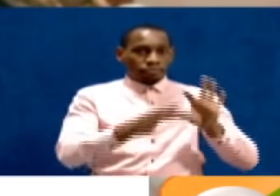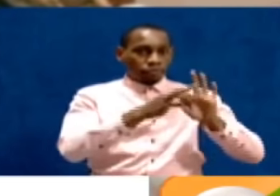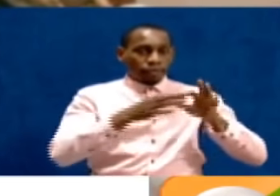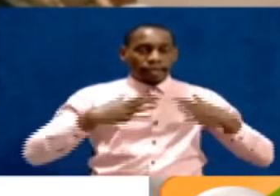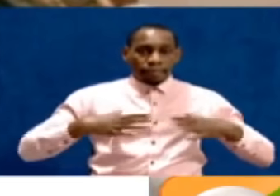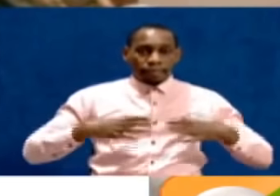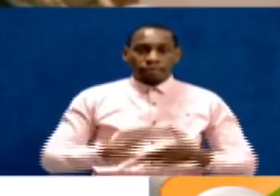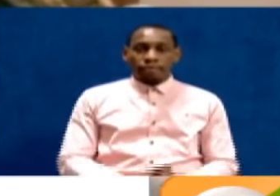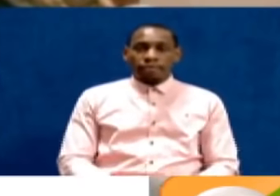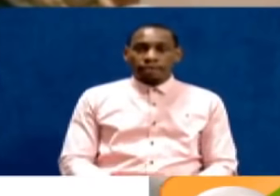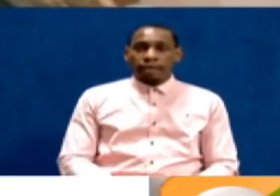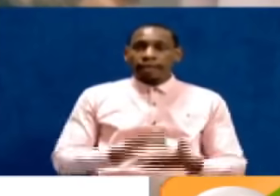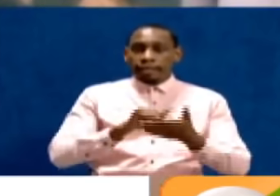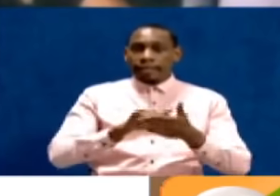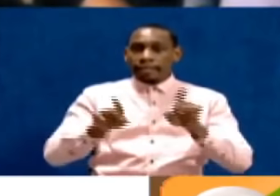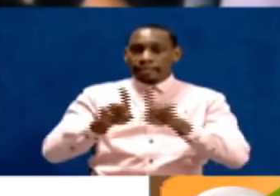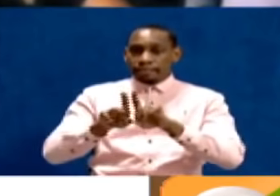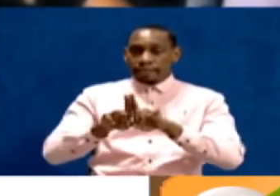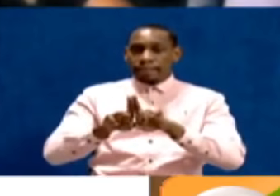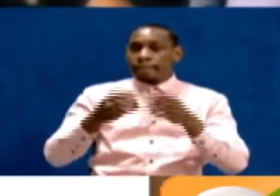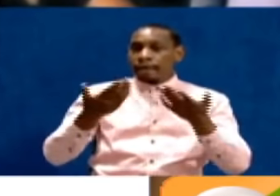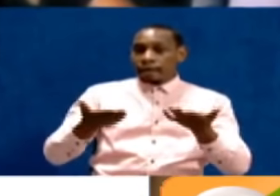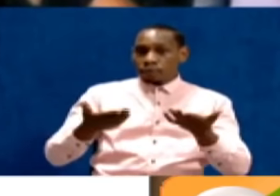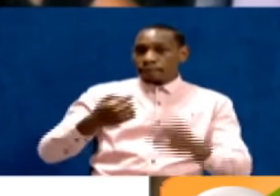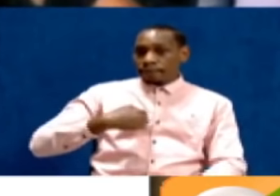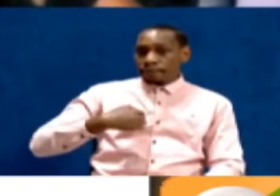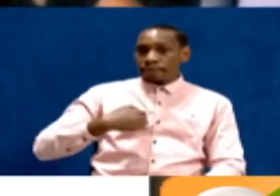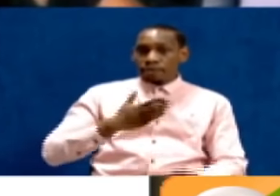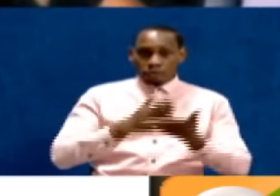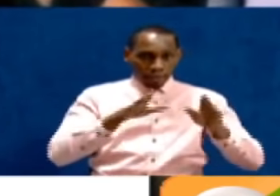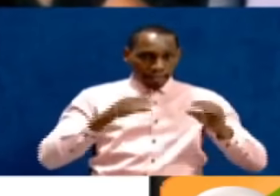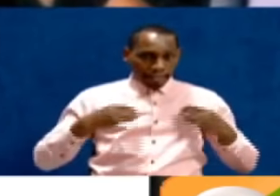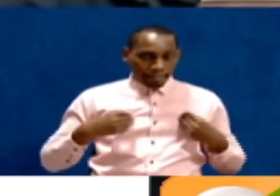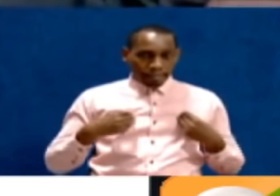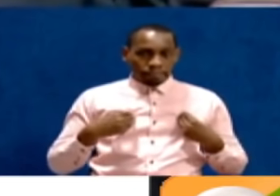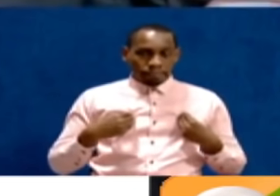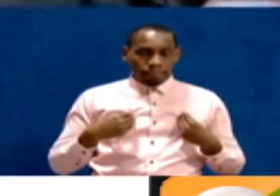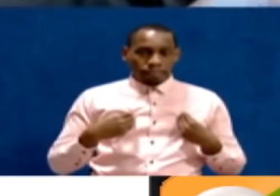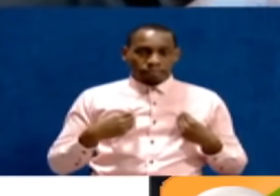people. Mm-hmm. And that is how I take it. And